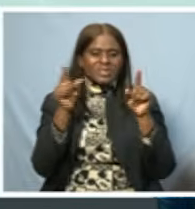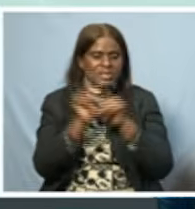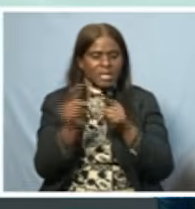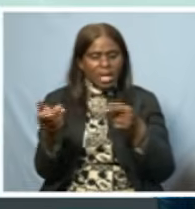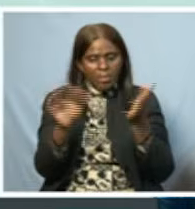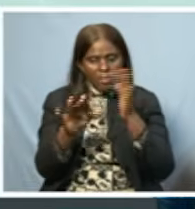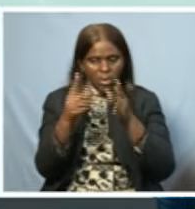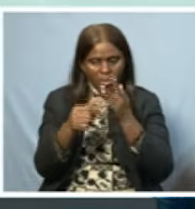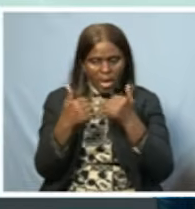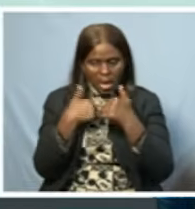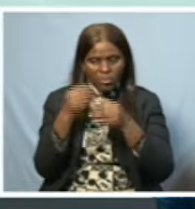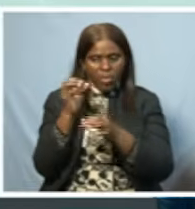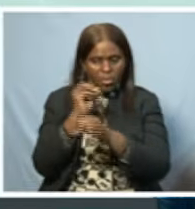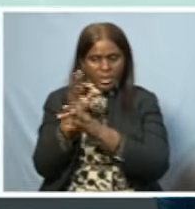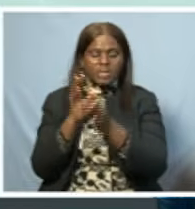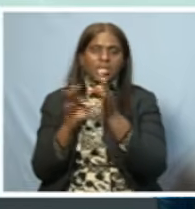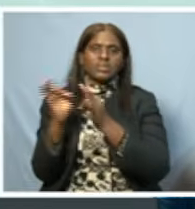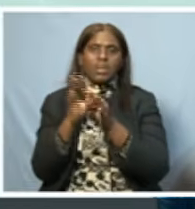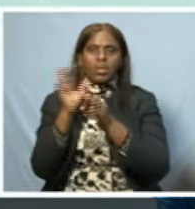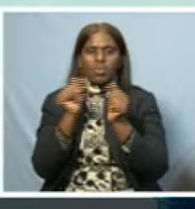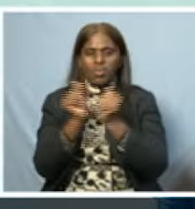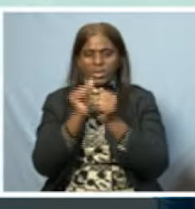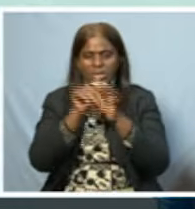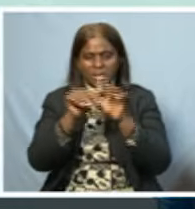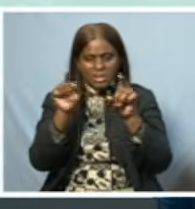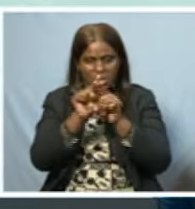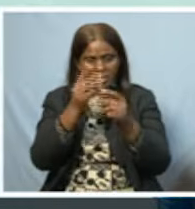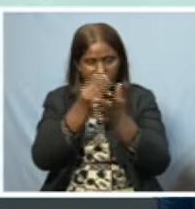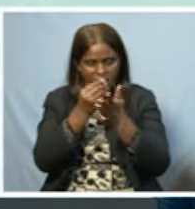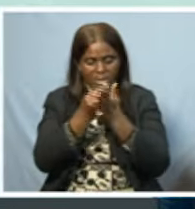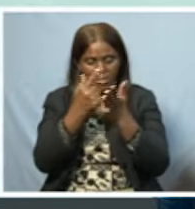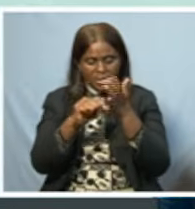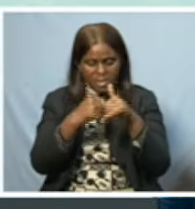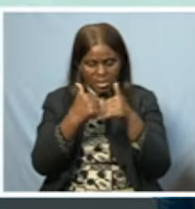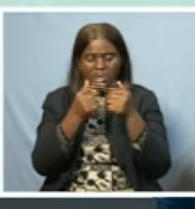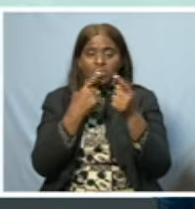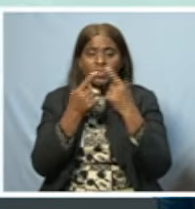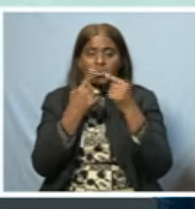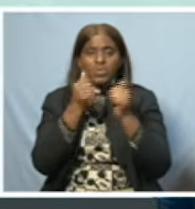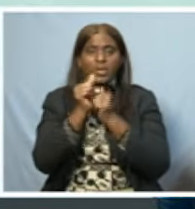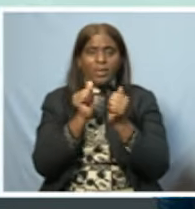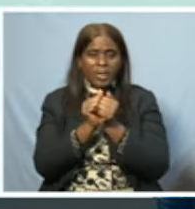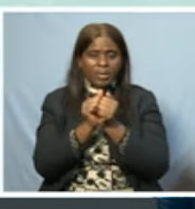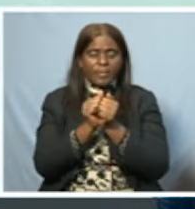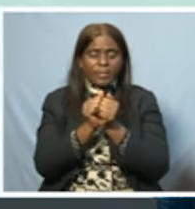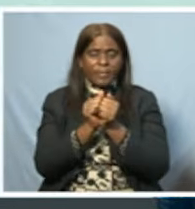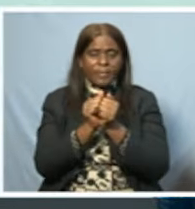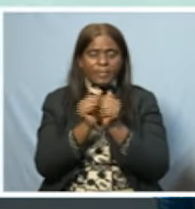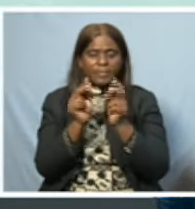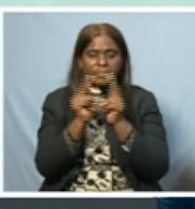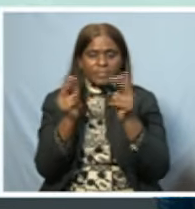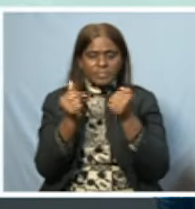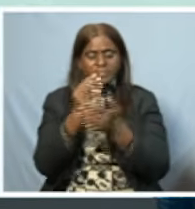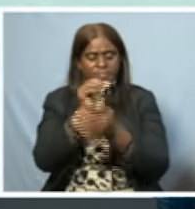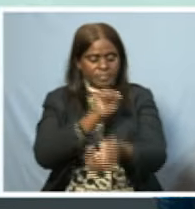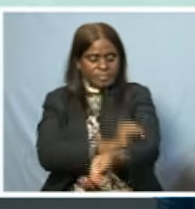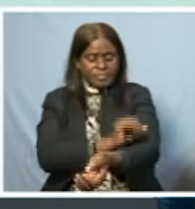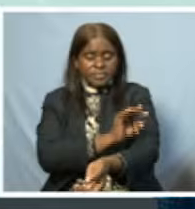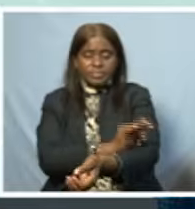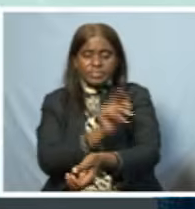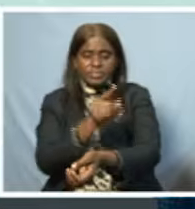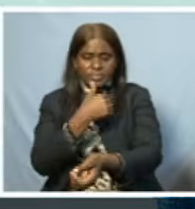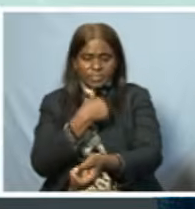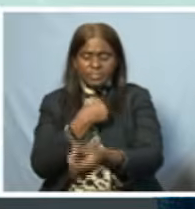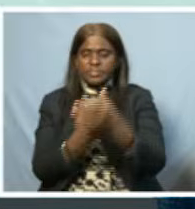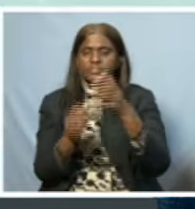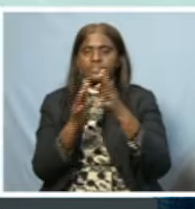that has been alluded to within the same funds that we are talking about. So SAMFYA, it has